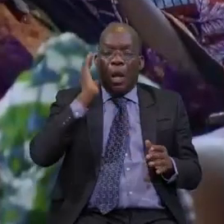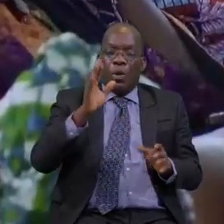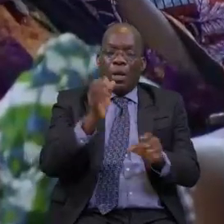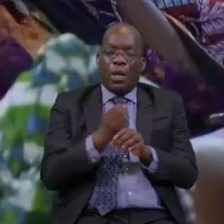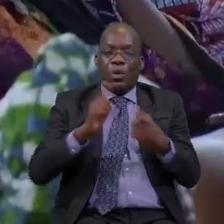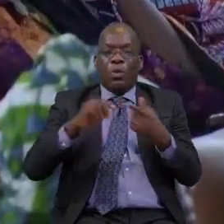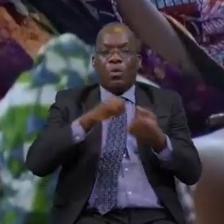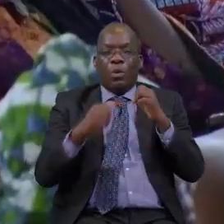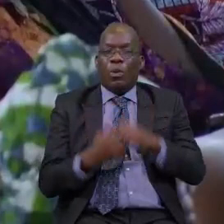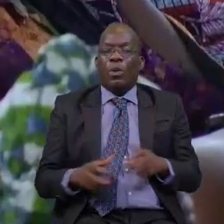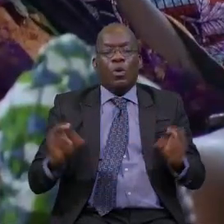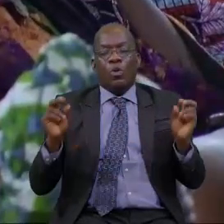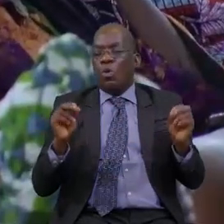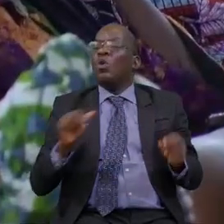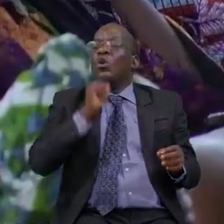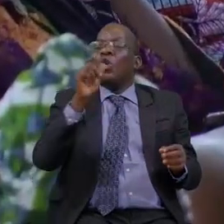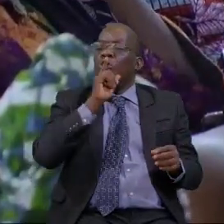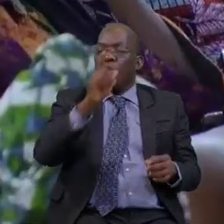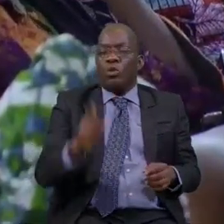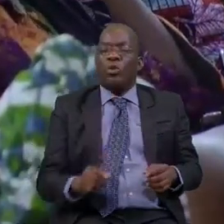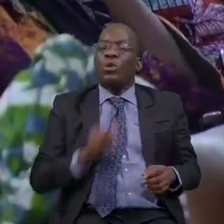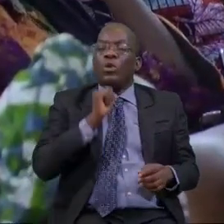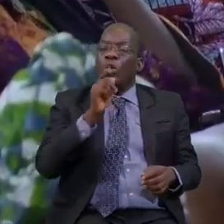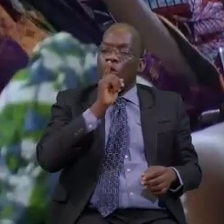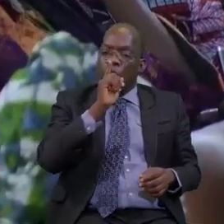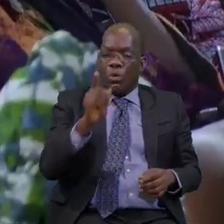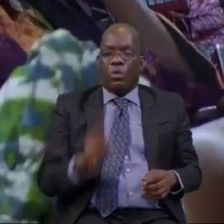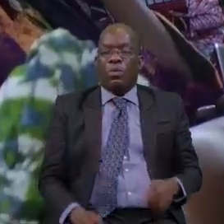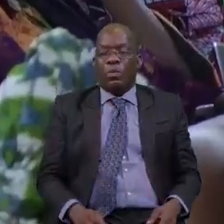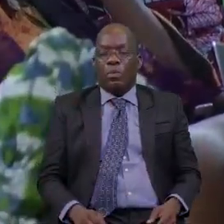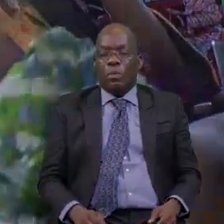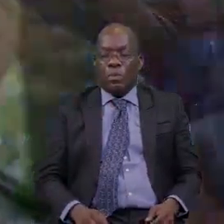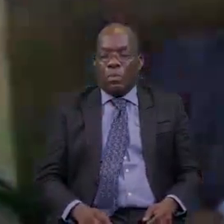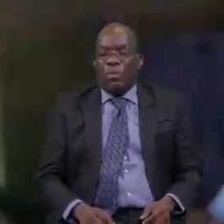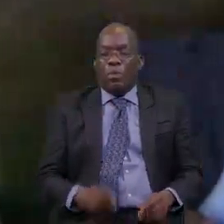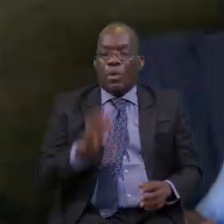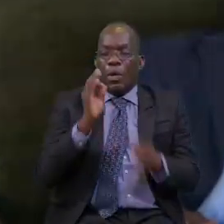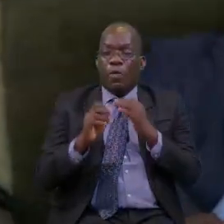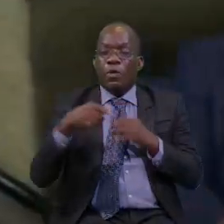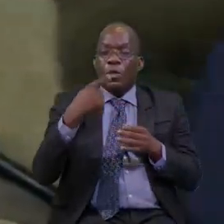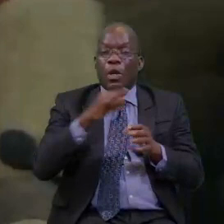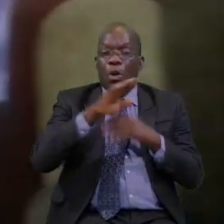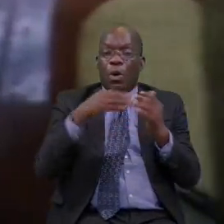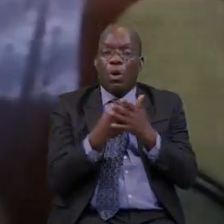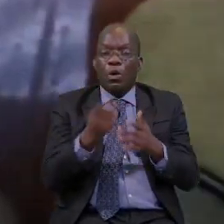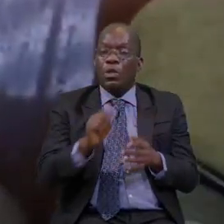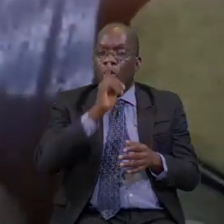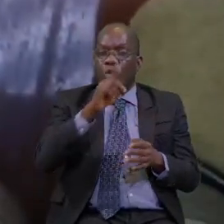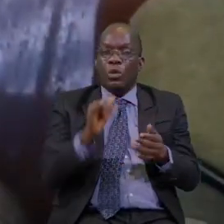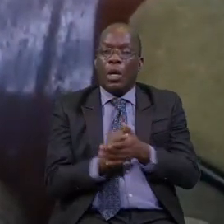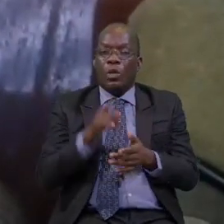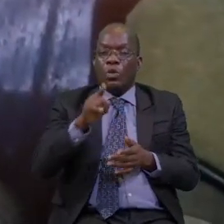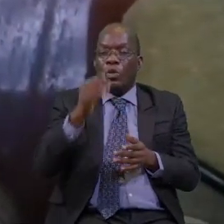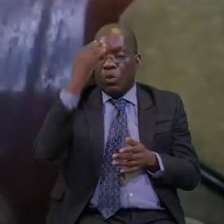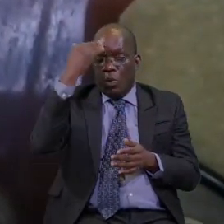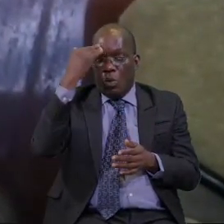really, not really, not really. If you tell all the truth you know, the God of truth will